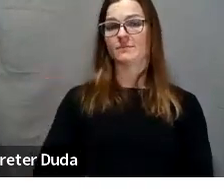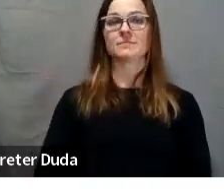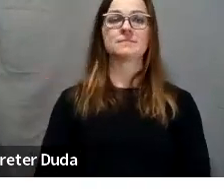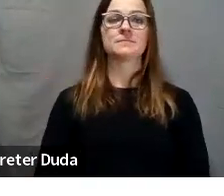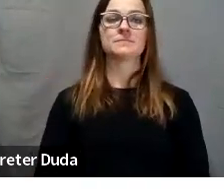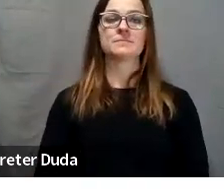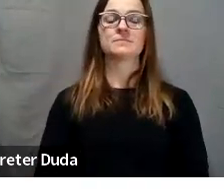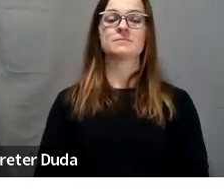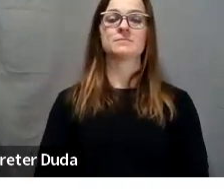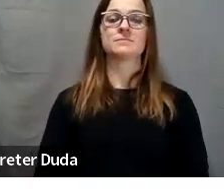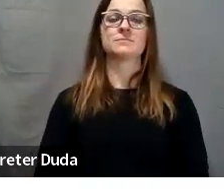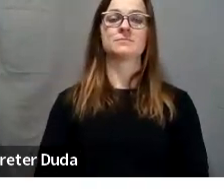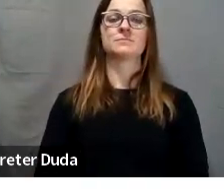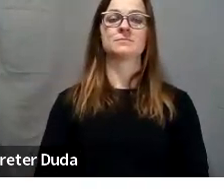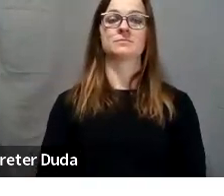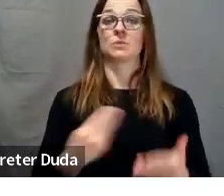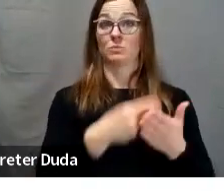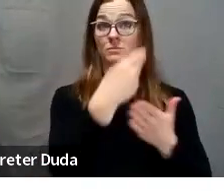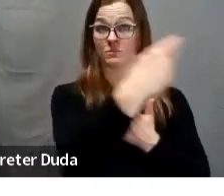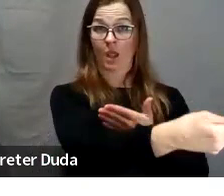come with